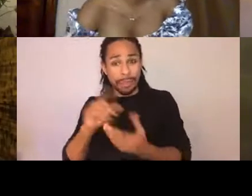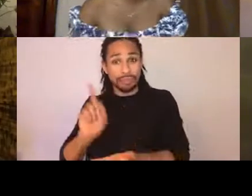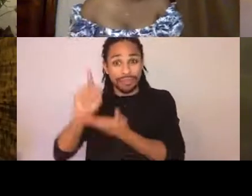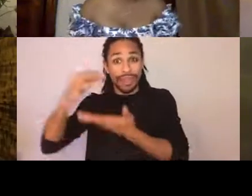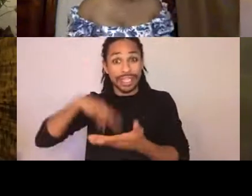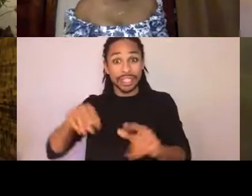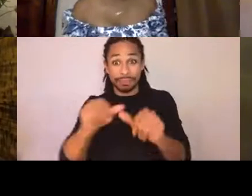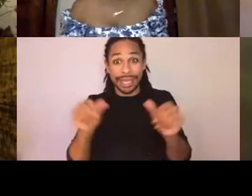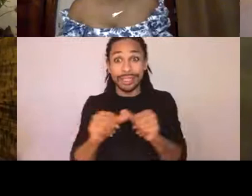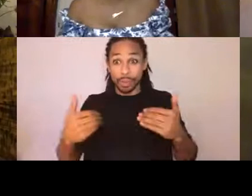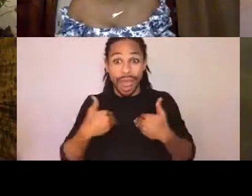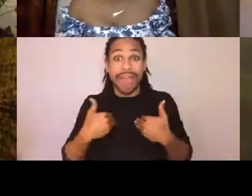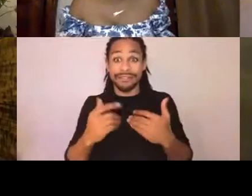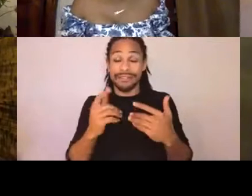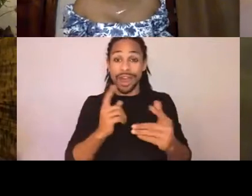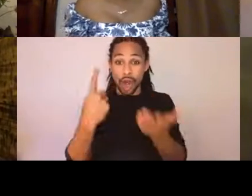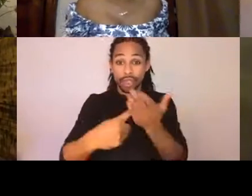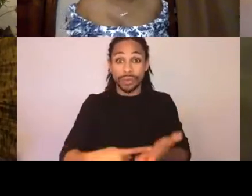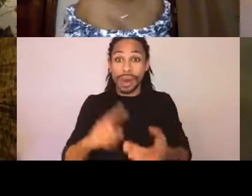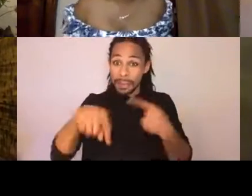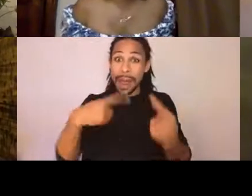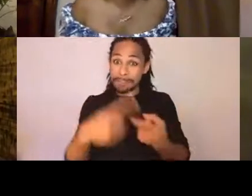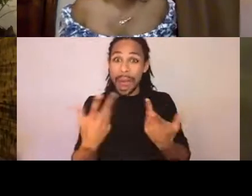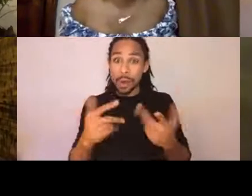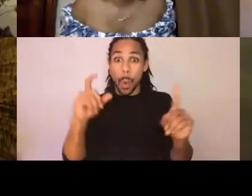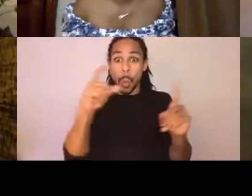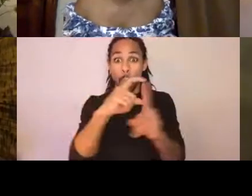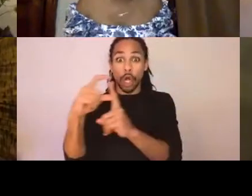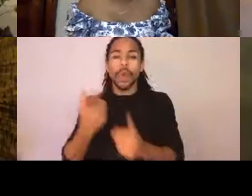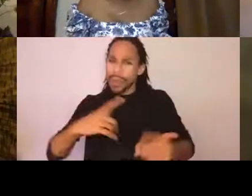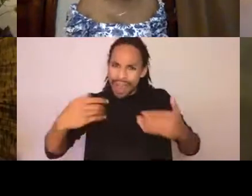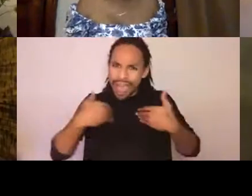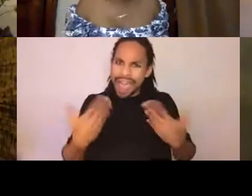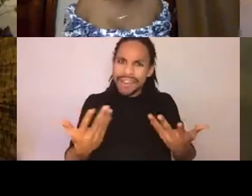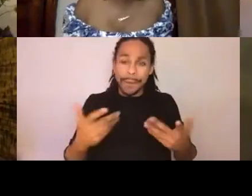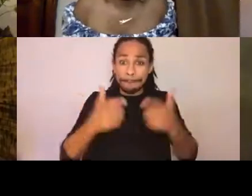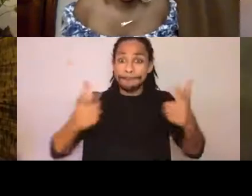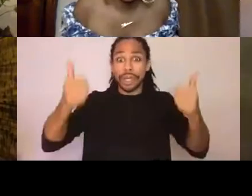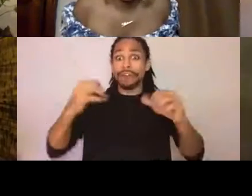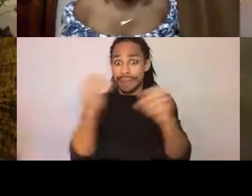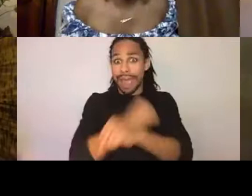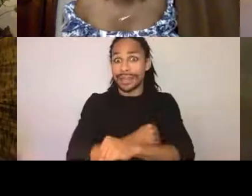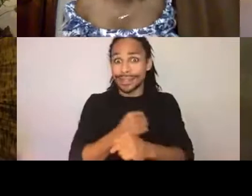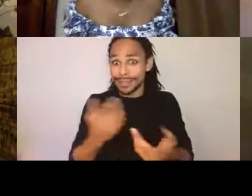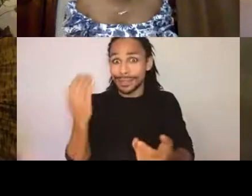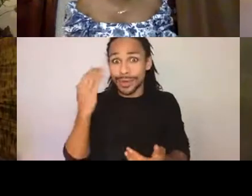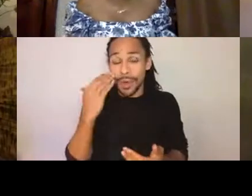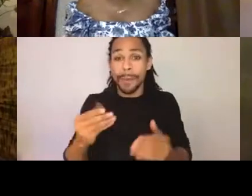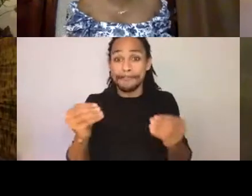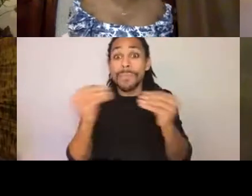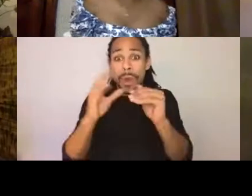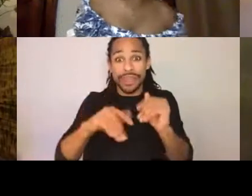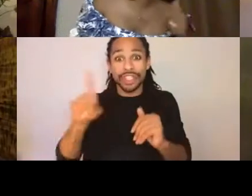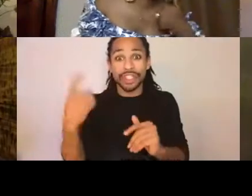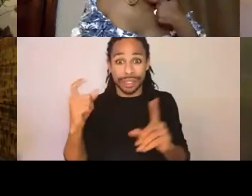like there are bigger fights to be fought, everybody. And I think we also, as people of color, we can walk and chew gum at